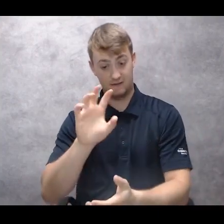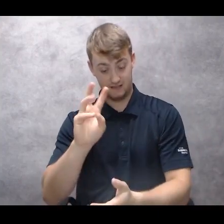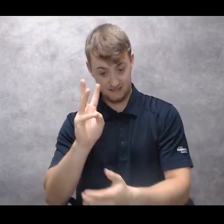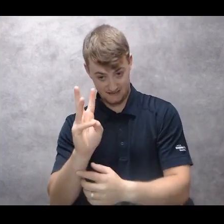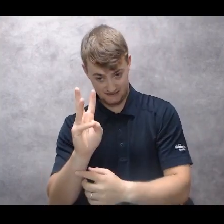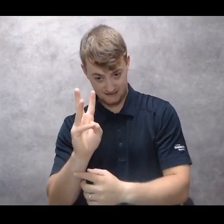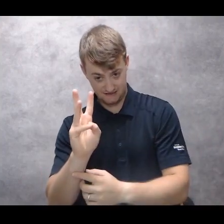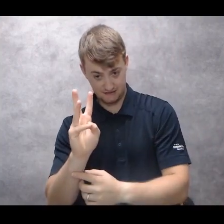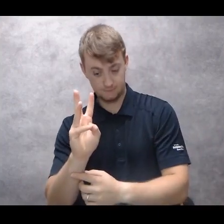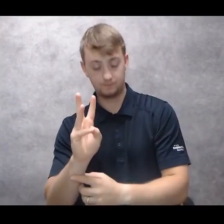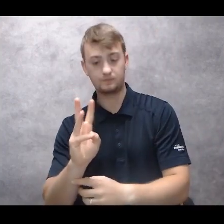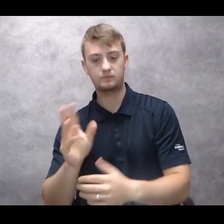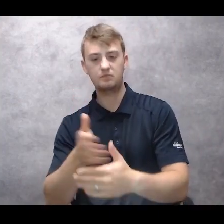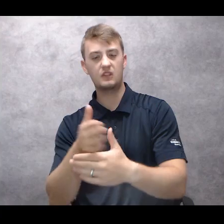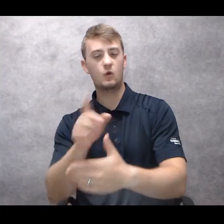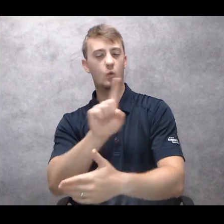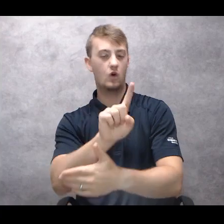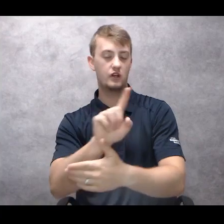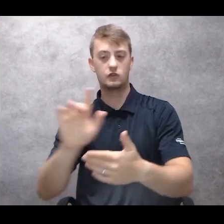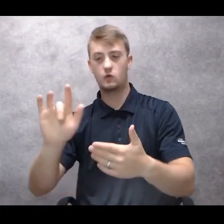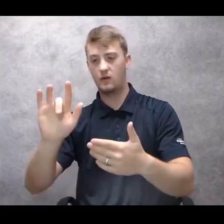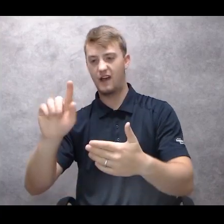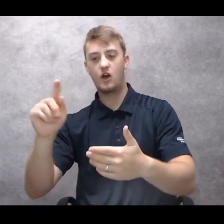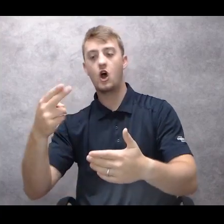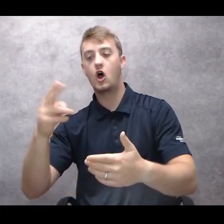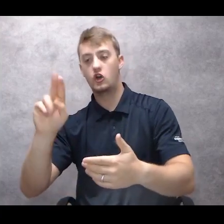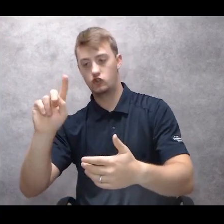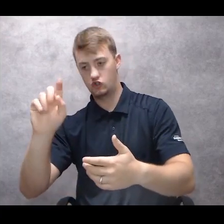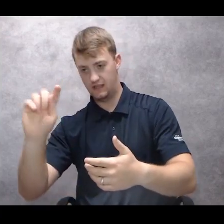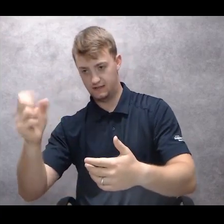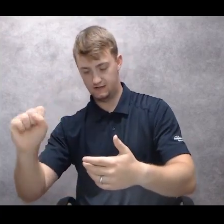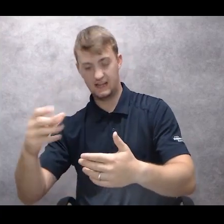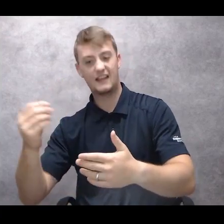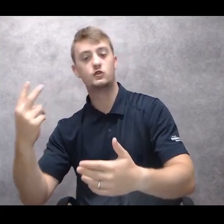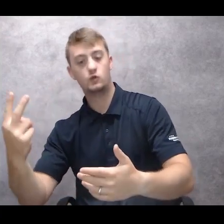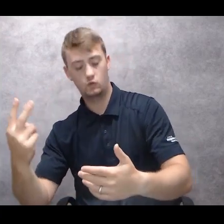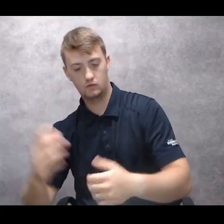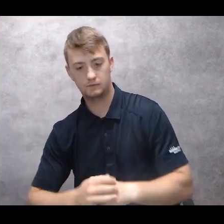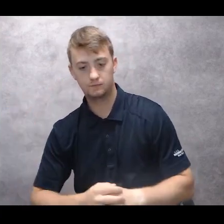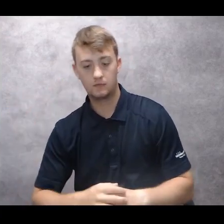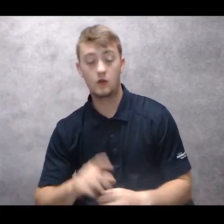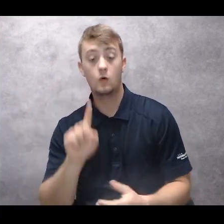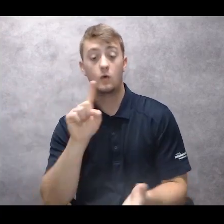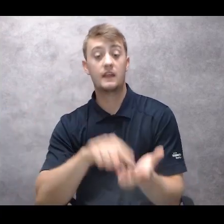1,776 objects between 1 and 25 hundredths, and 2.